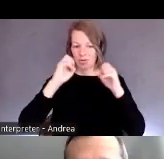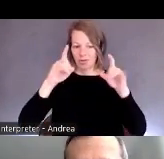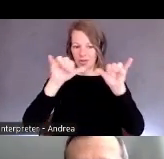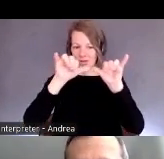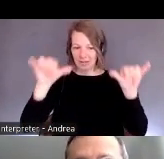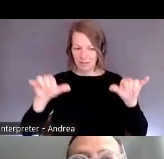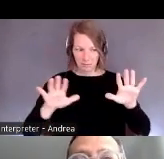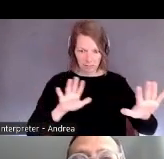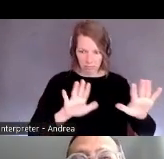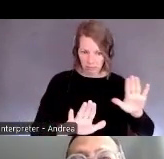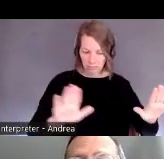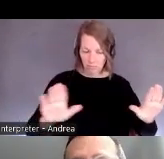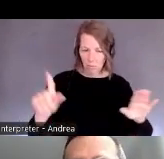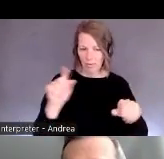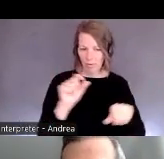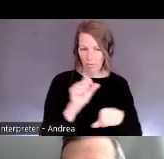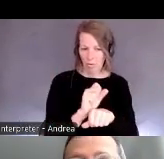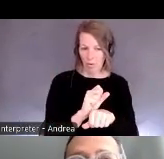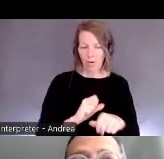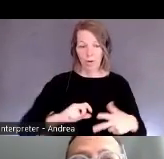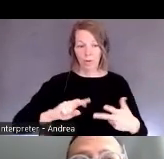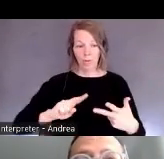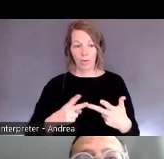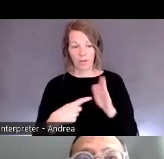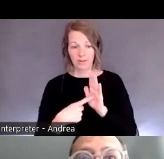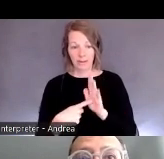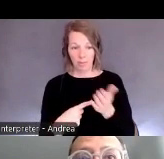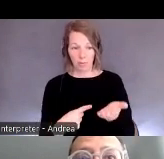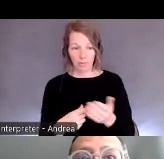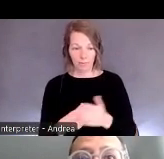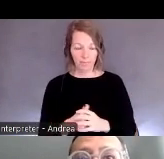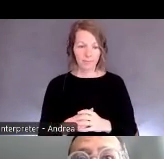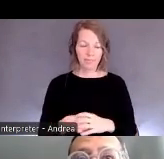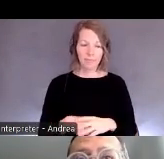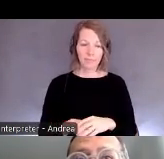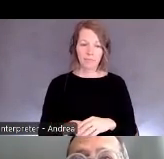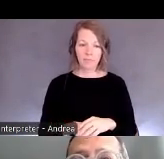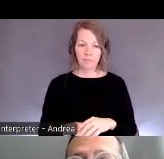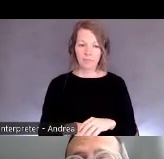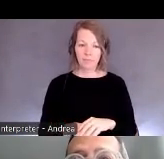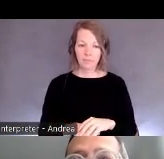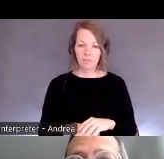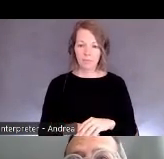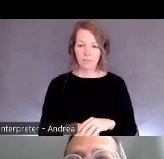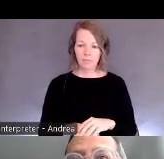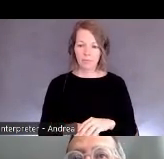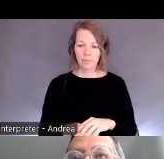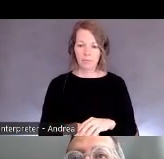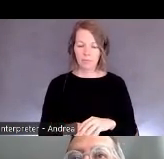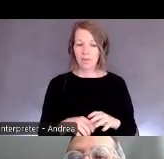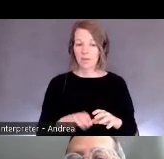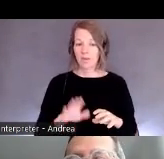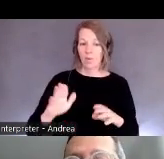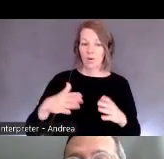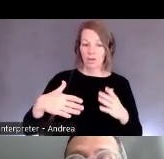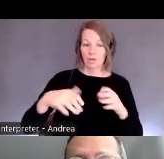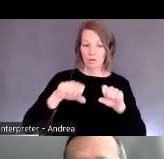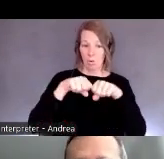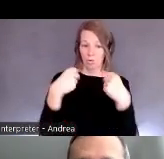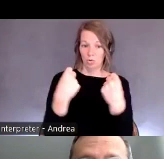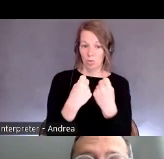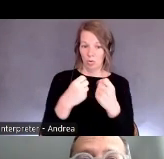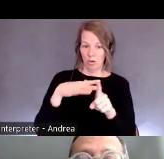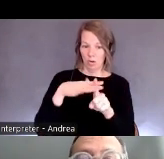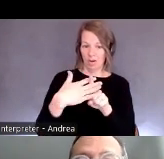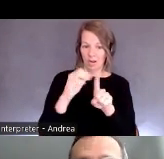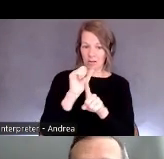working. A third one, Tom, is how you can describe the social context,